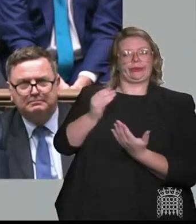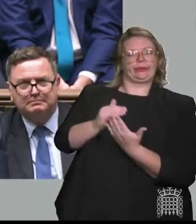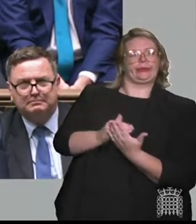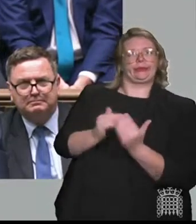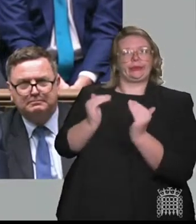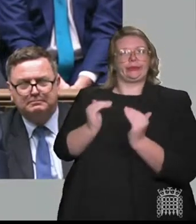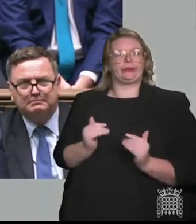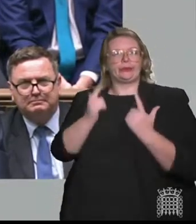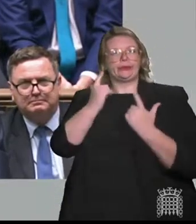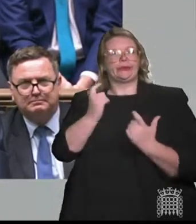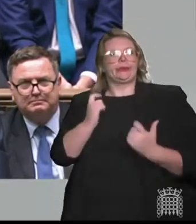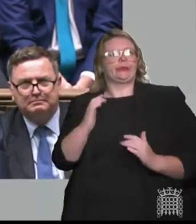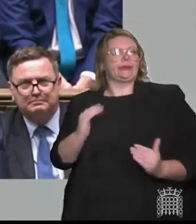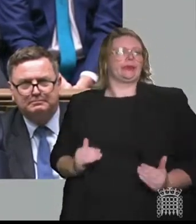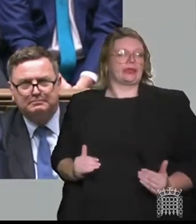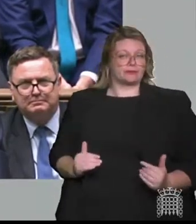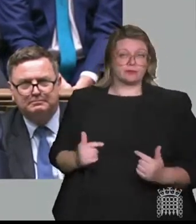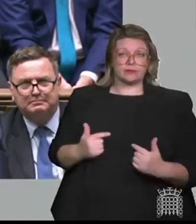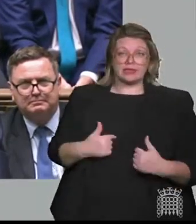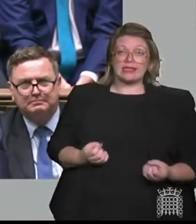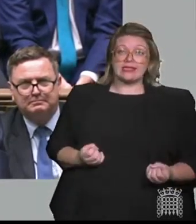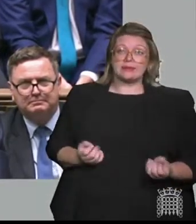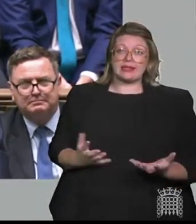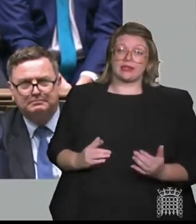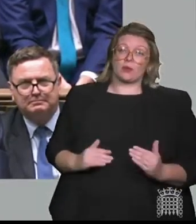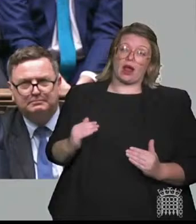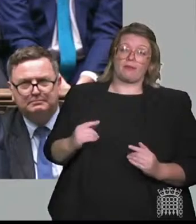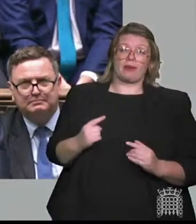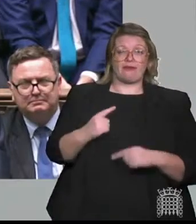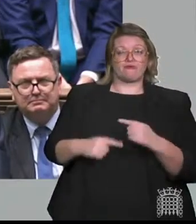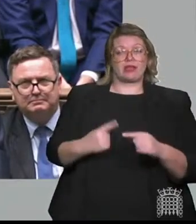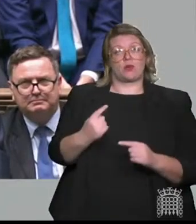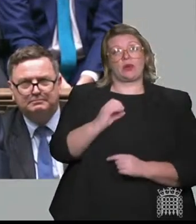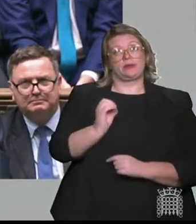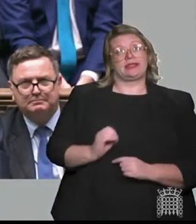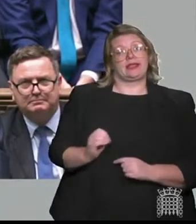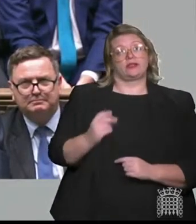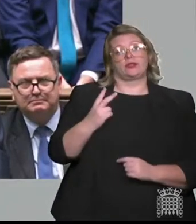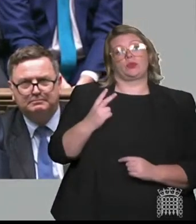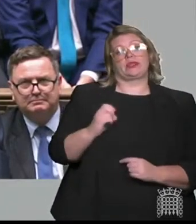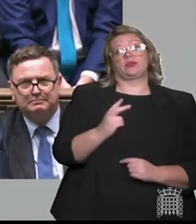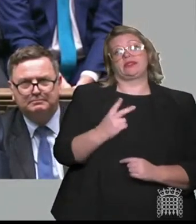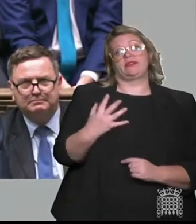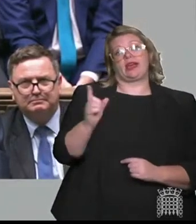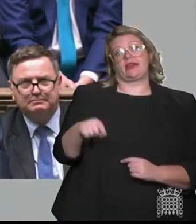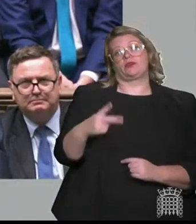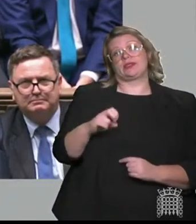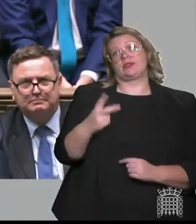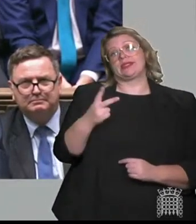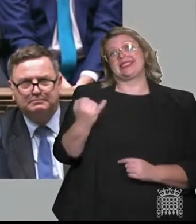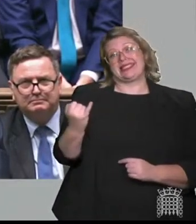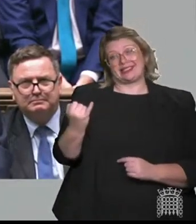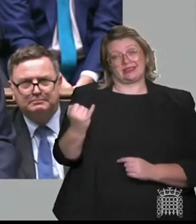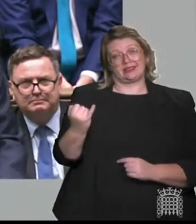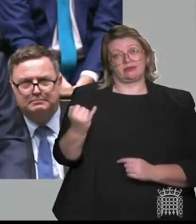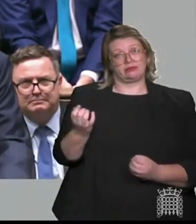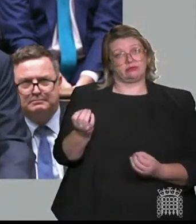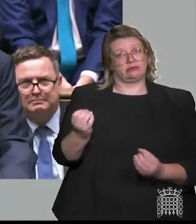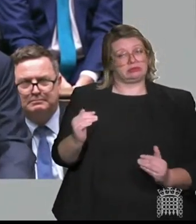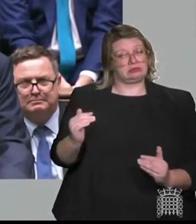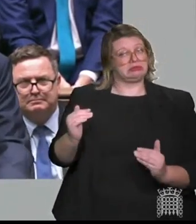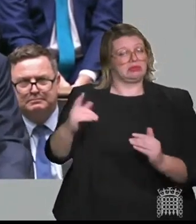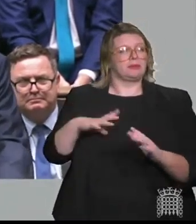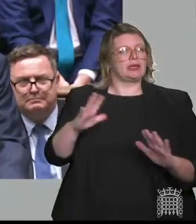budget, resource spending will increase by 1% a year from 25.6 in real terms, and we are sustaining the